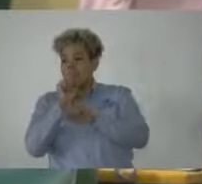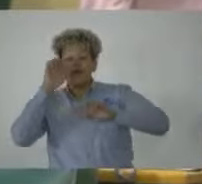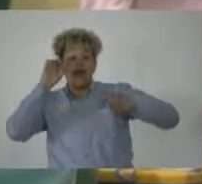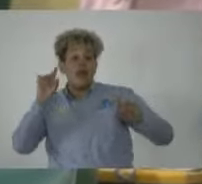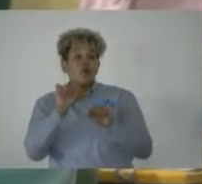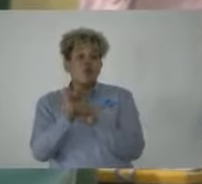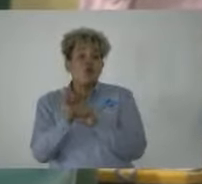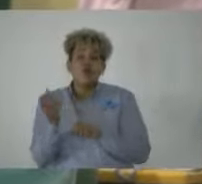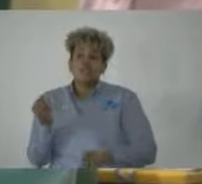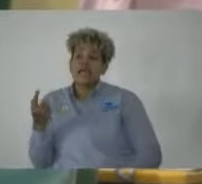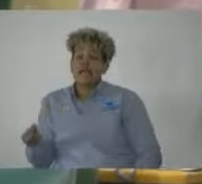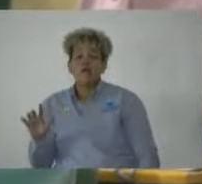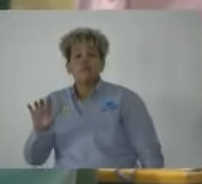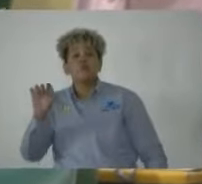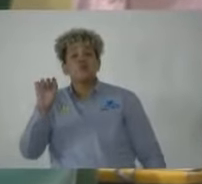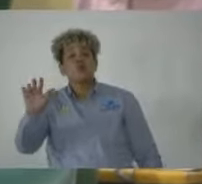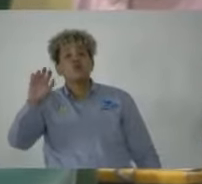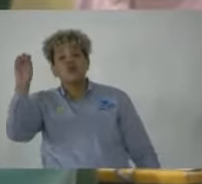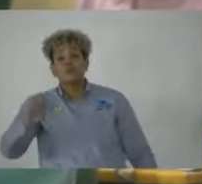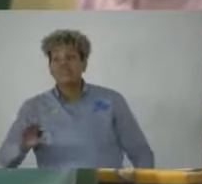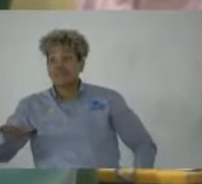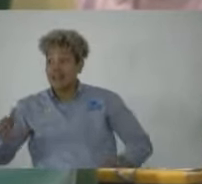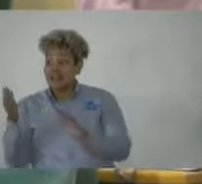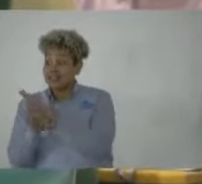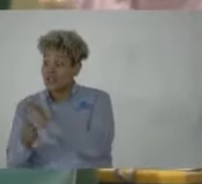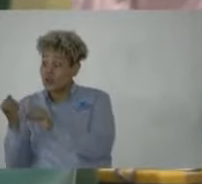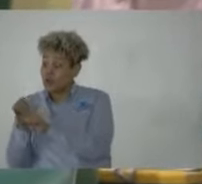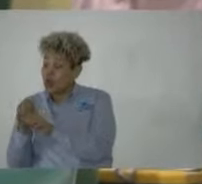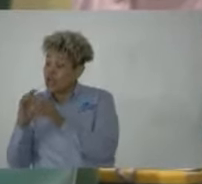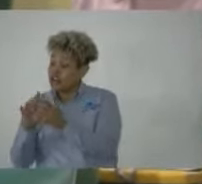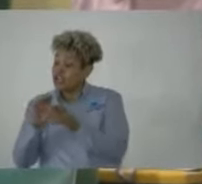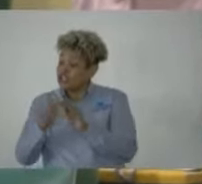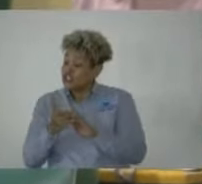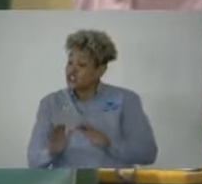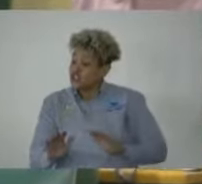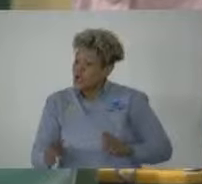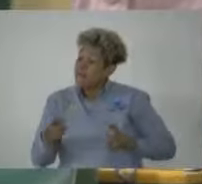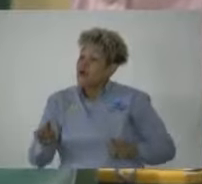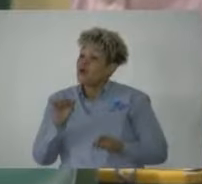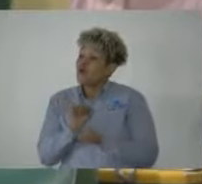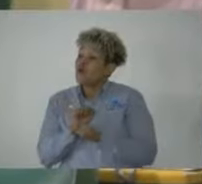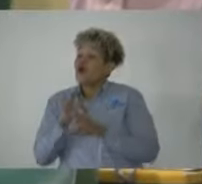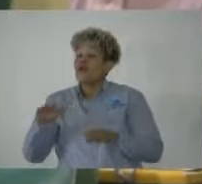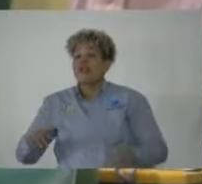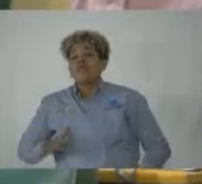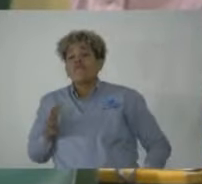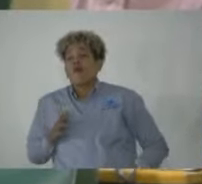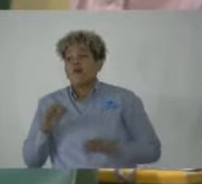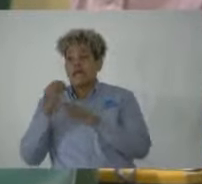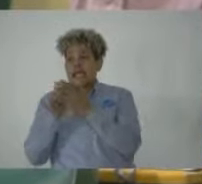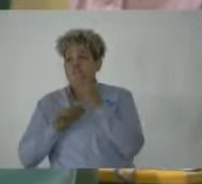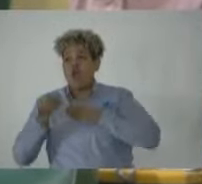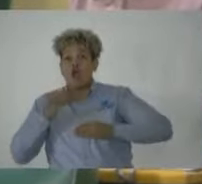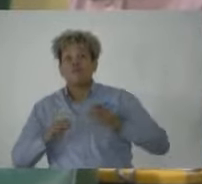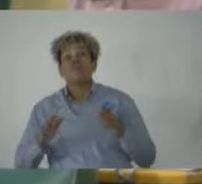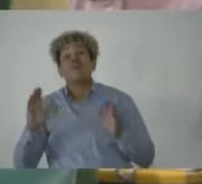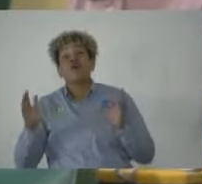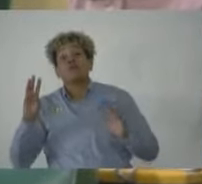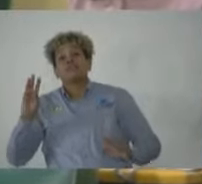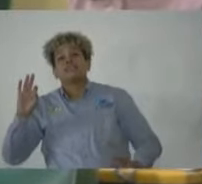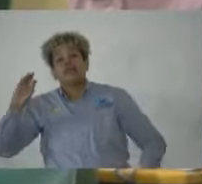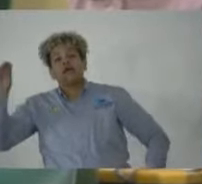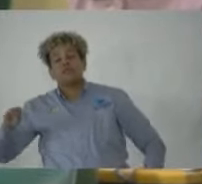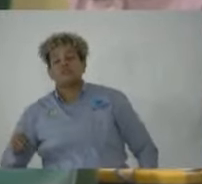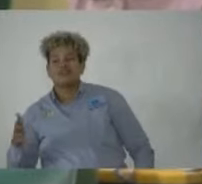workers. Just 23% of unskilled workers in Jamaica work in the formal economy, compared to 69% of semi-skilled